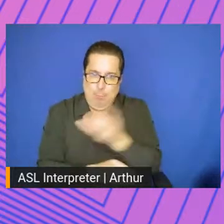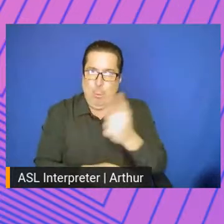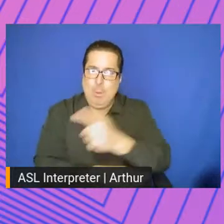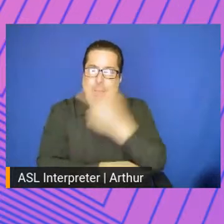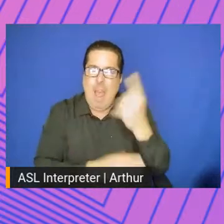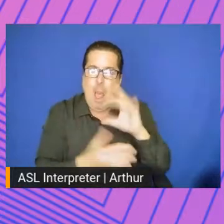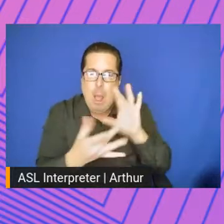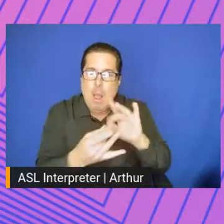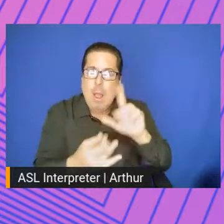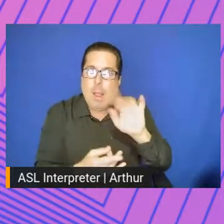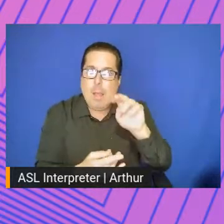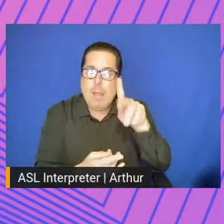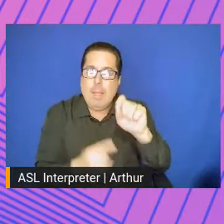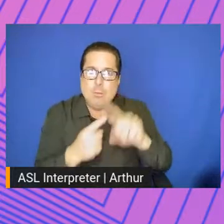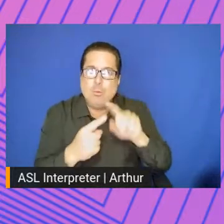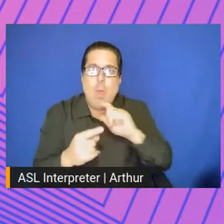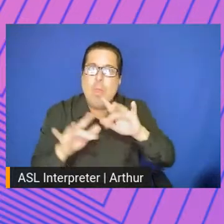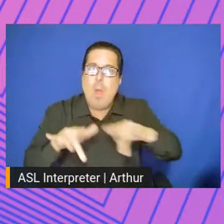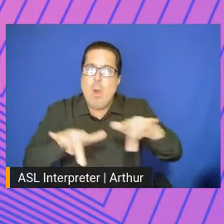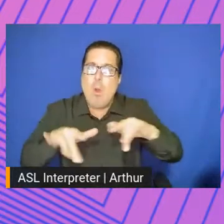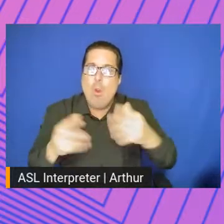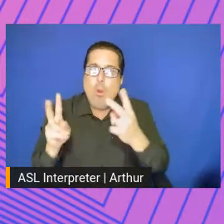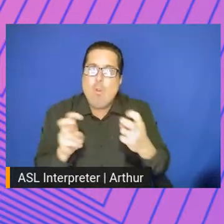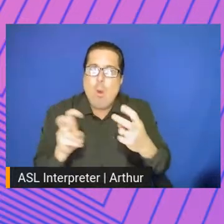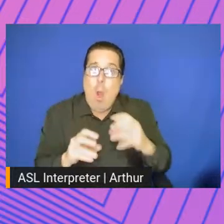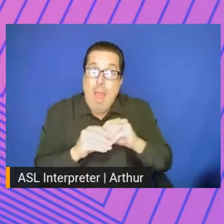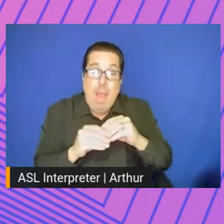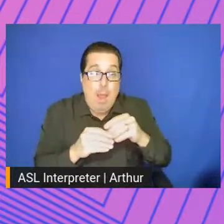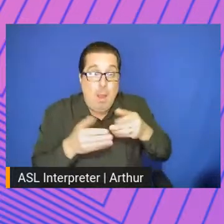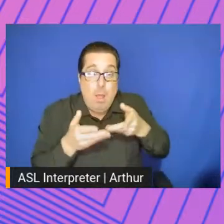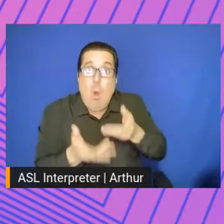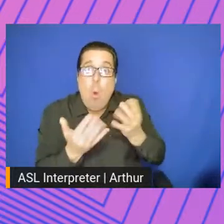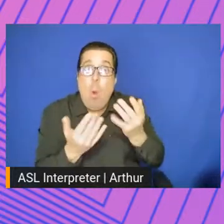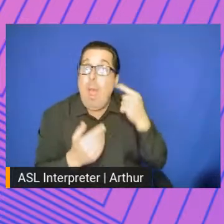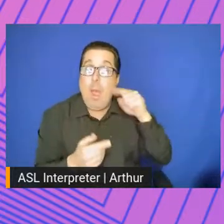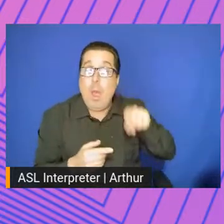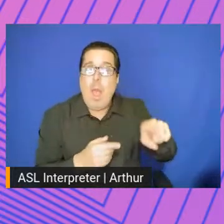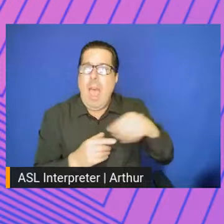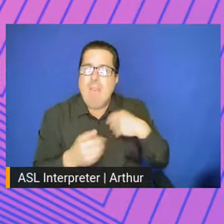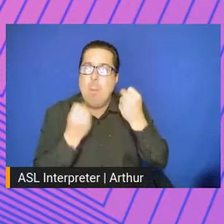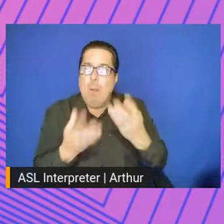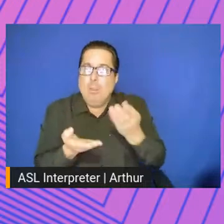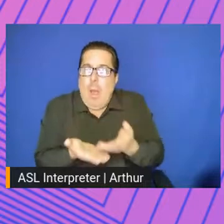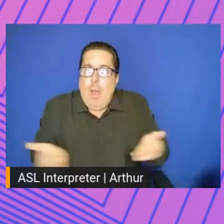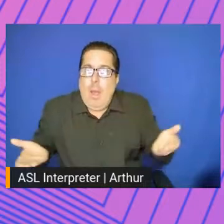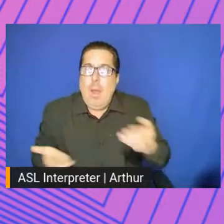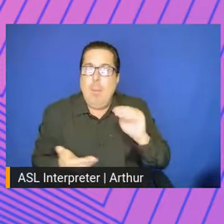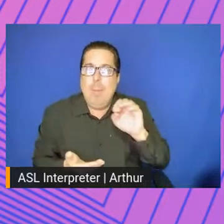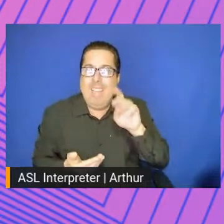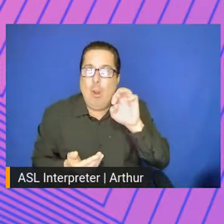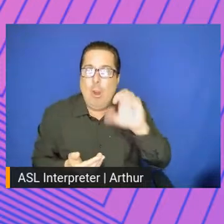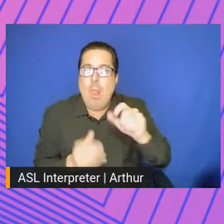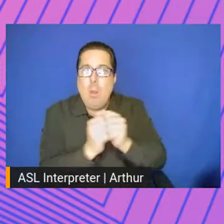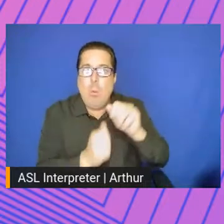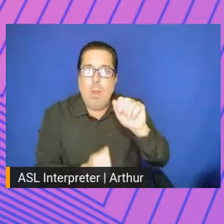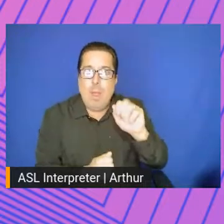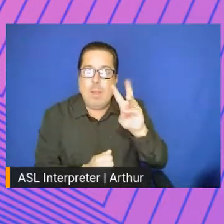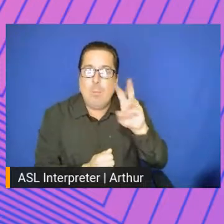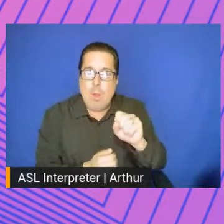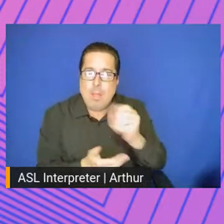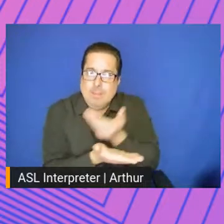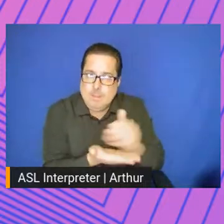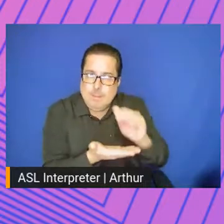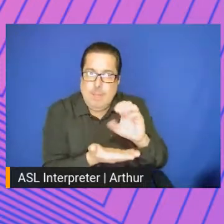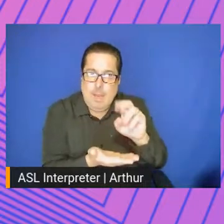to the recordings. And in the meanwhile, there's a lot of material available out there around AWS containers, but I do encourage you to go to